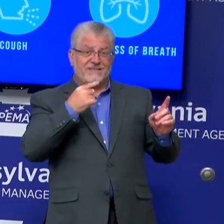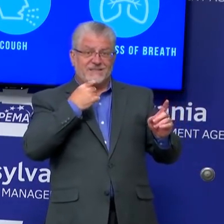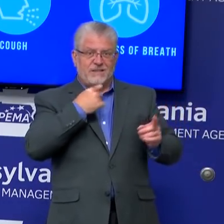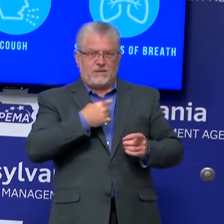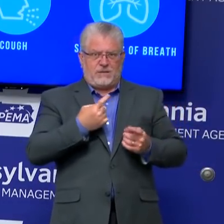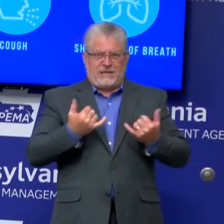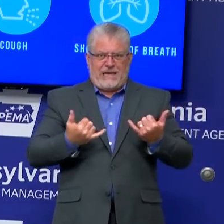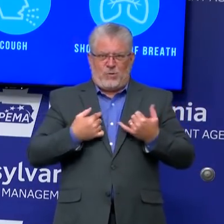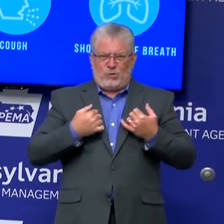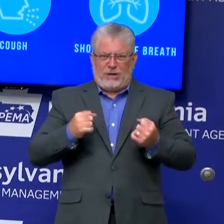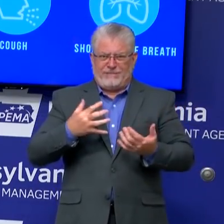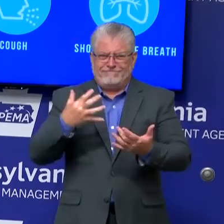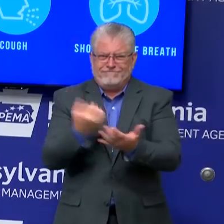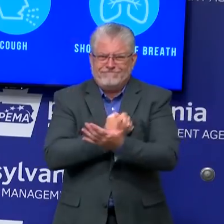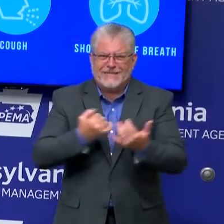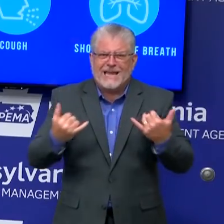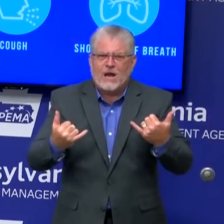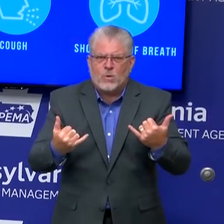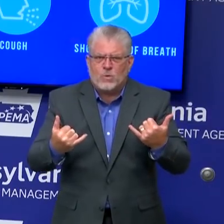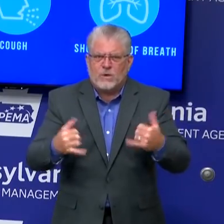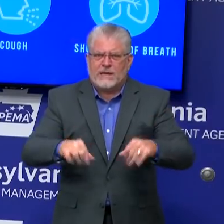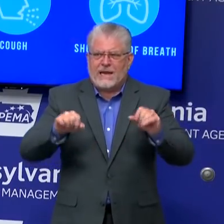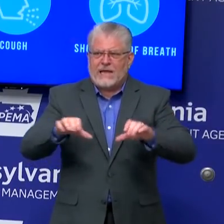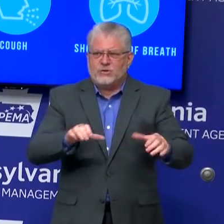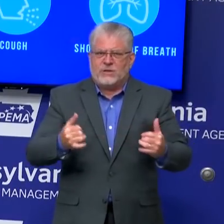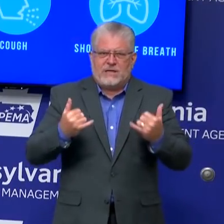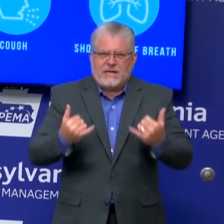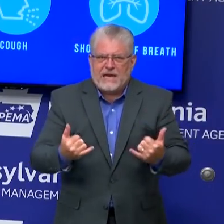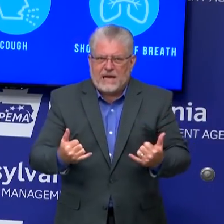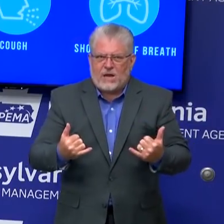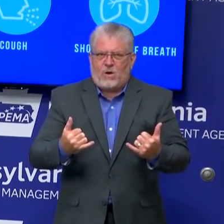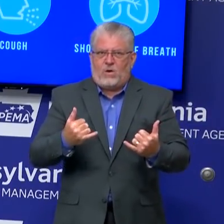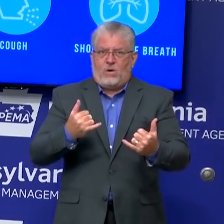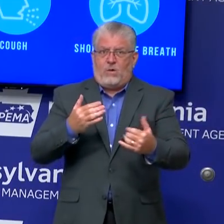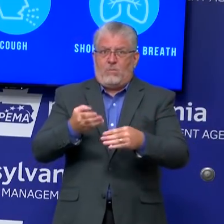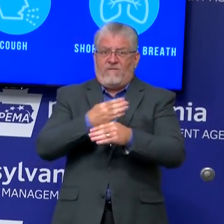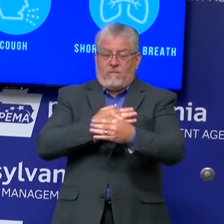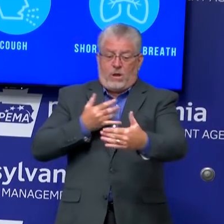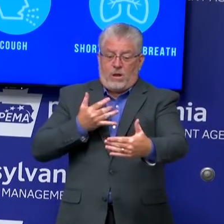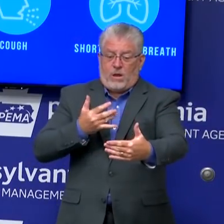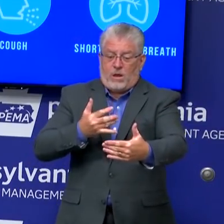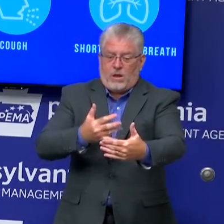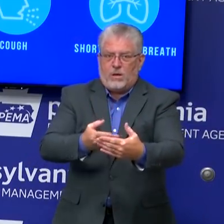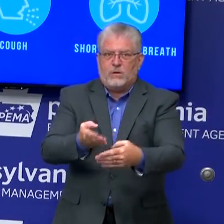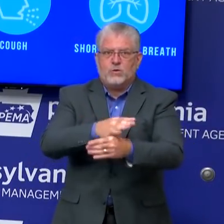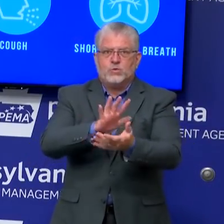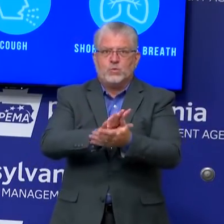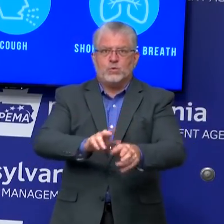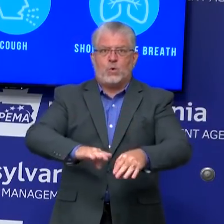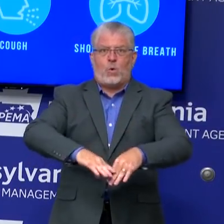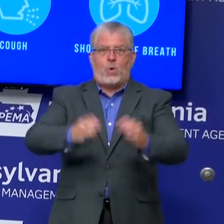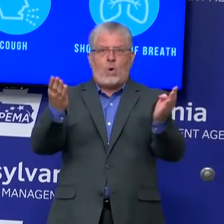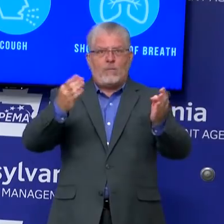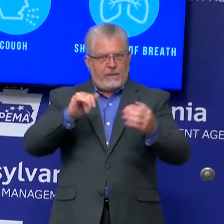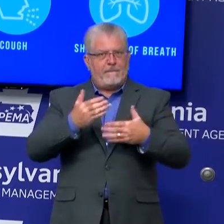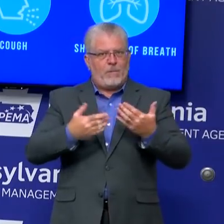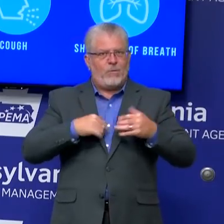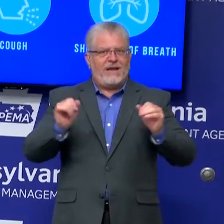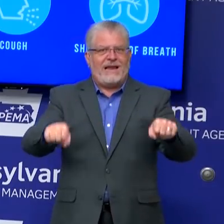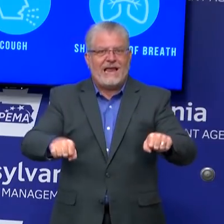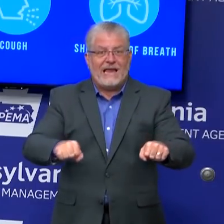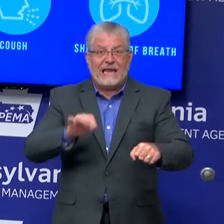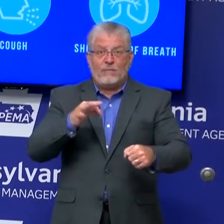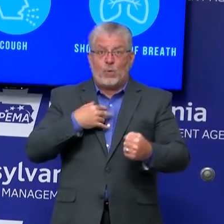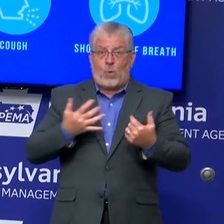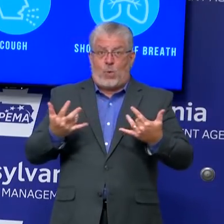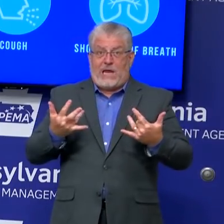when schools it comes time to open, we get back to the fall, that we're in a position to do that. Again, we're trying to follow